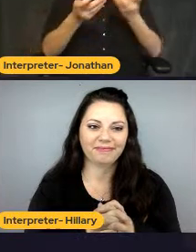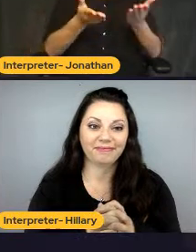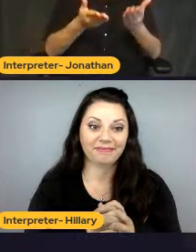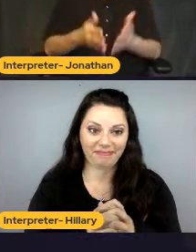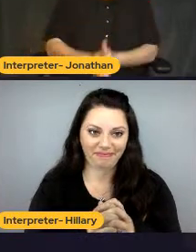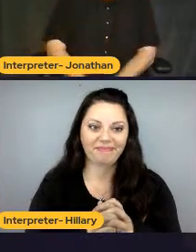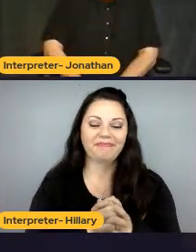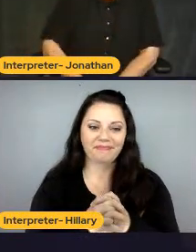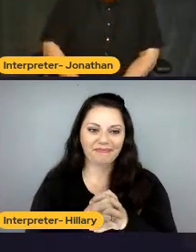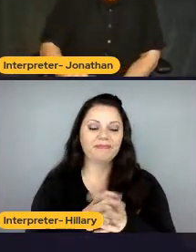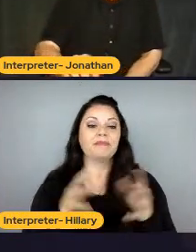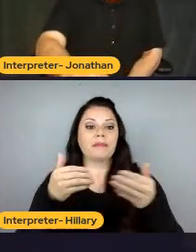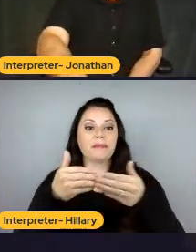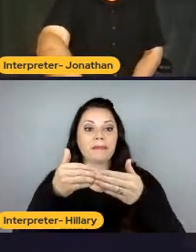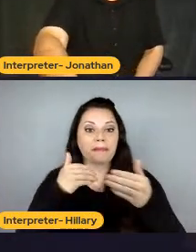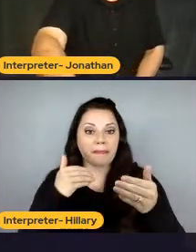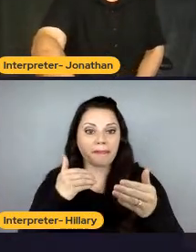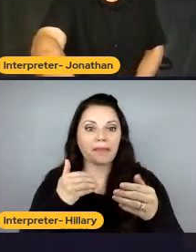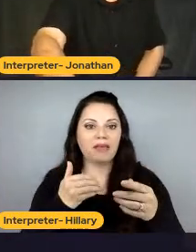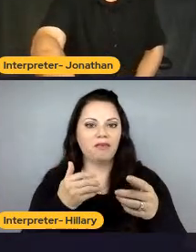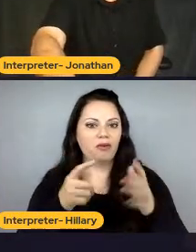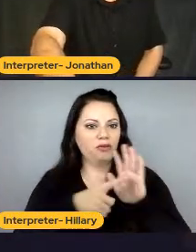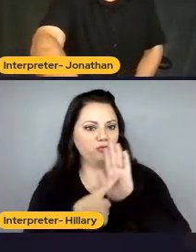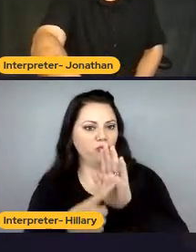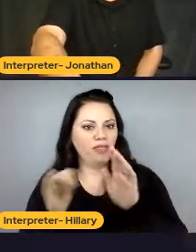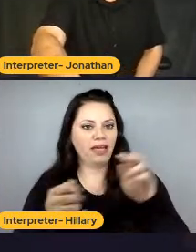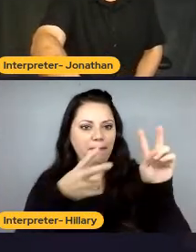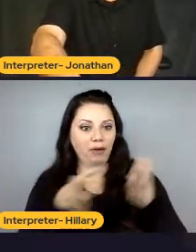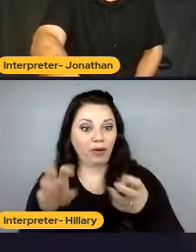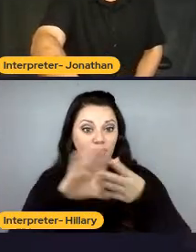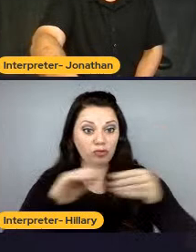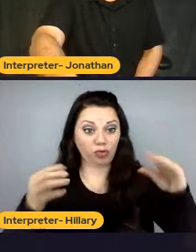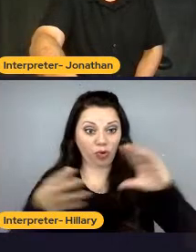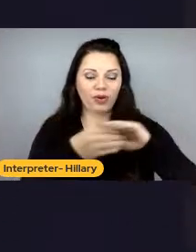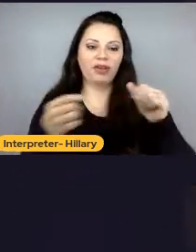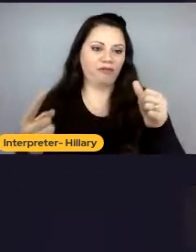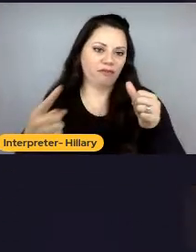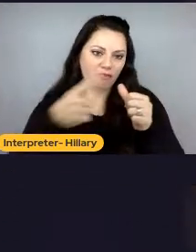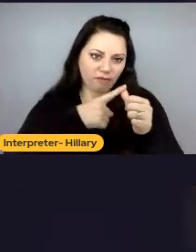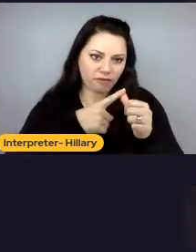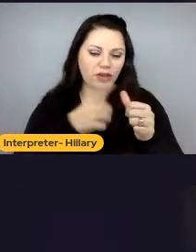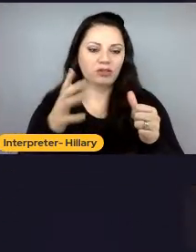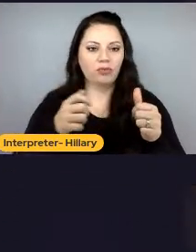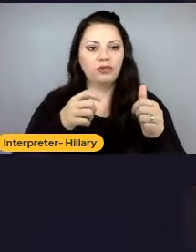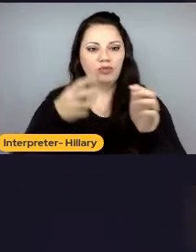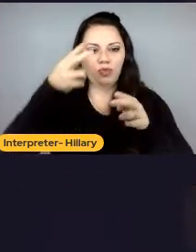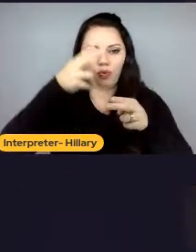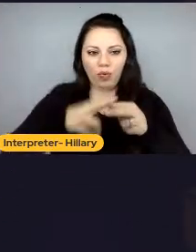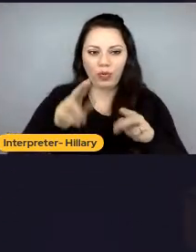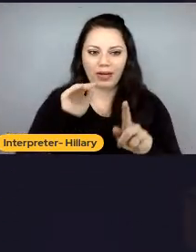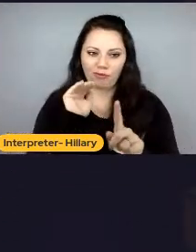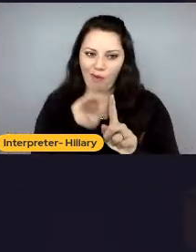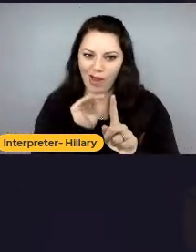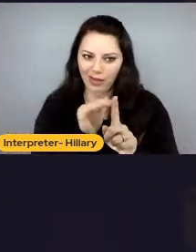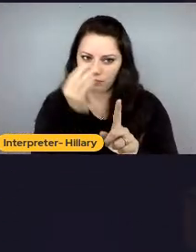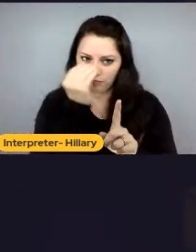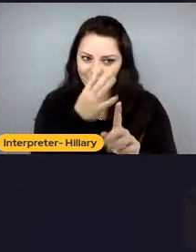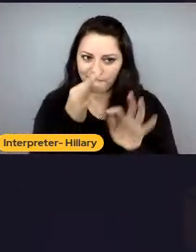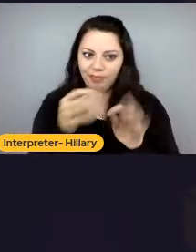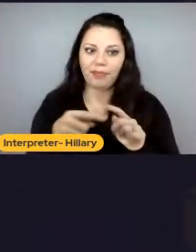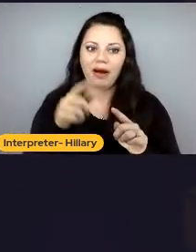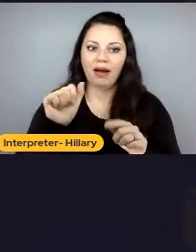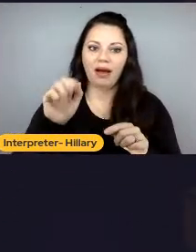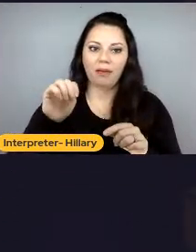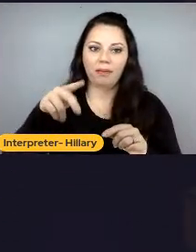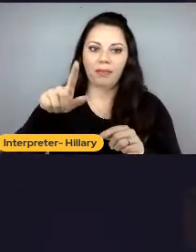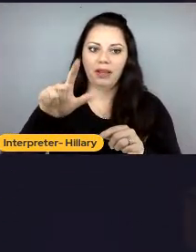So before going into this migration story, let me just go through a quick reminder around Amplify.